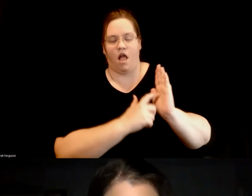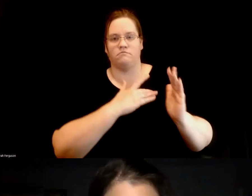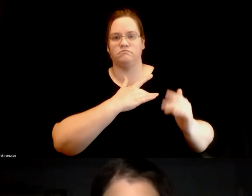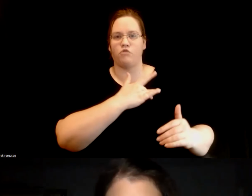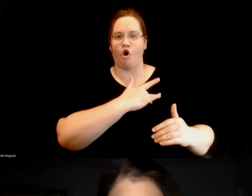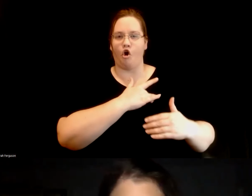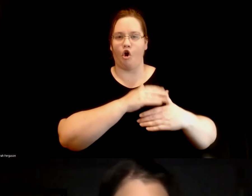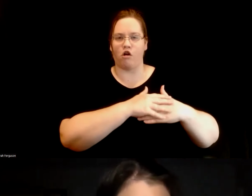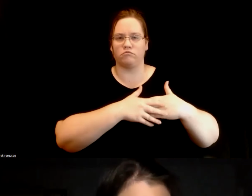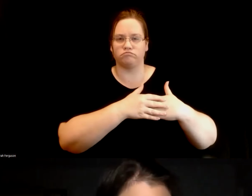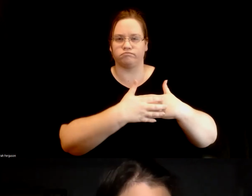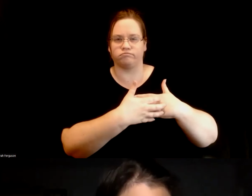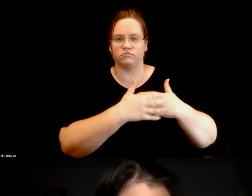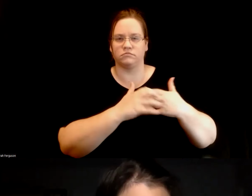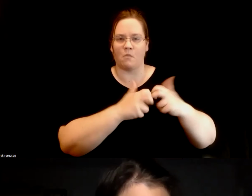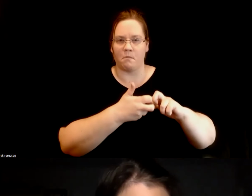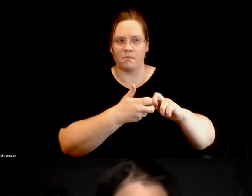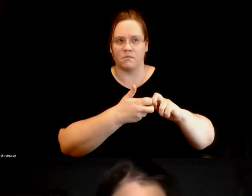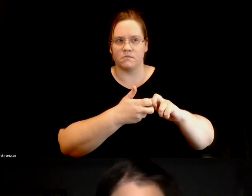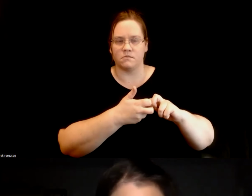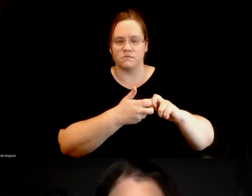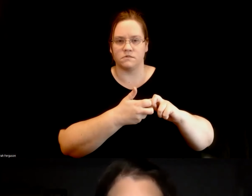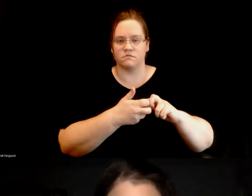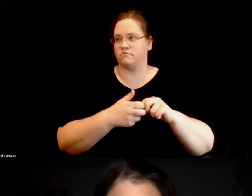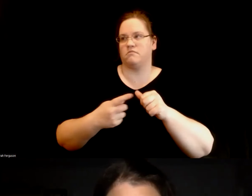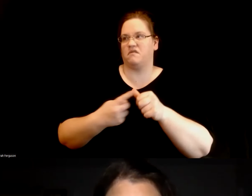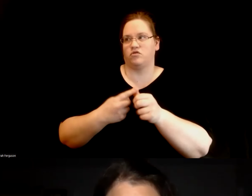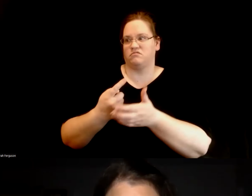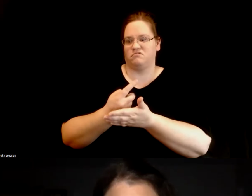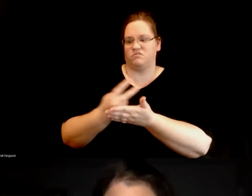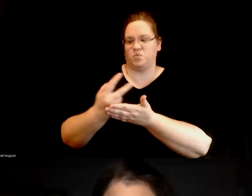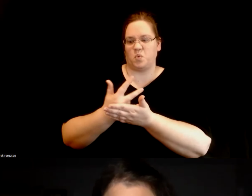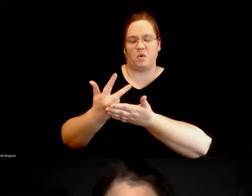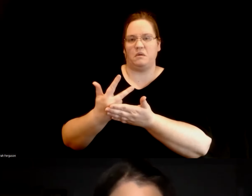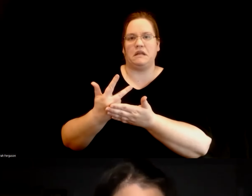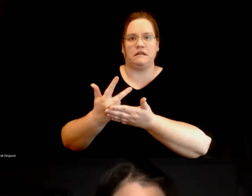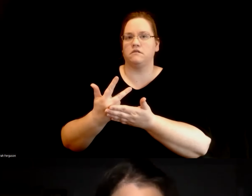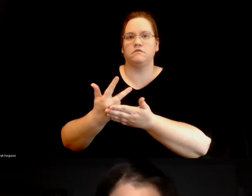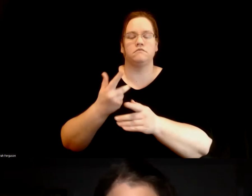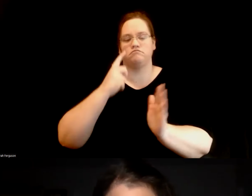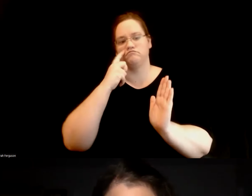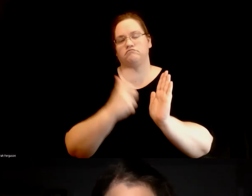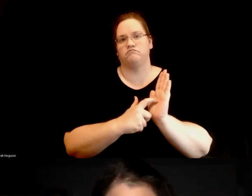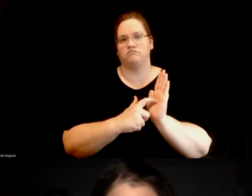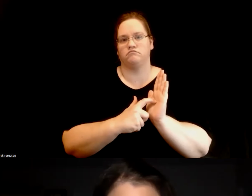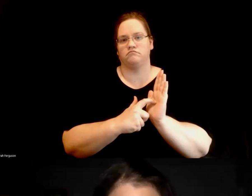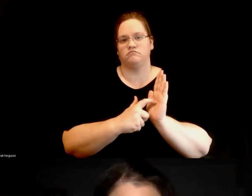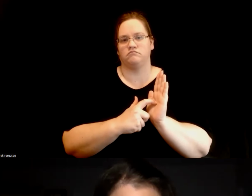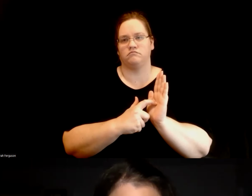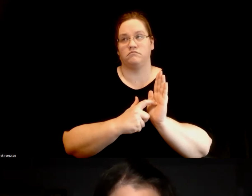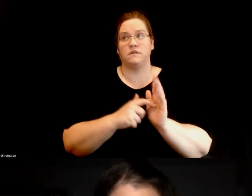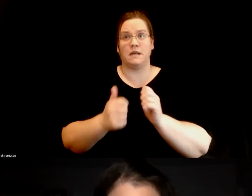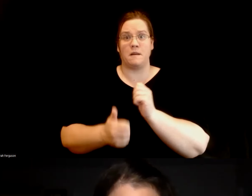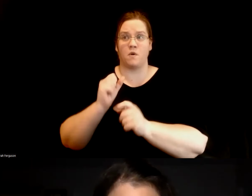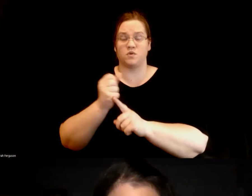time frame? It's in the first couple of weeks after the vaccine. And I think even actually most situations